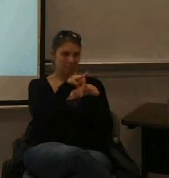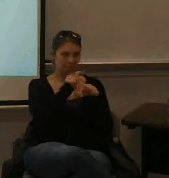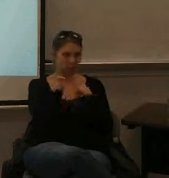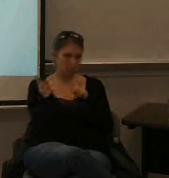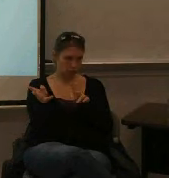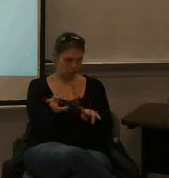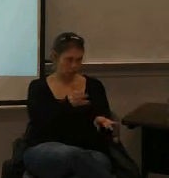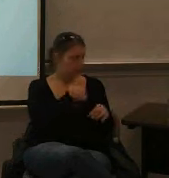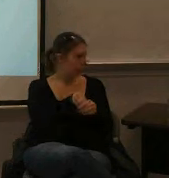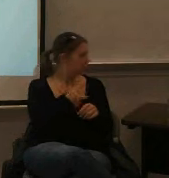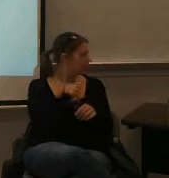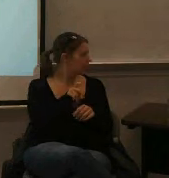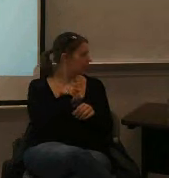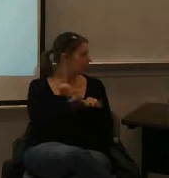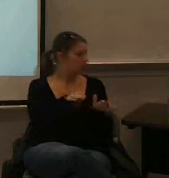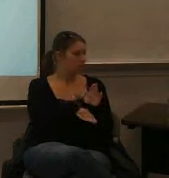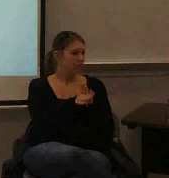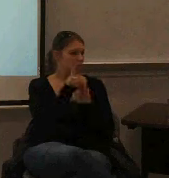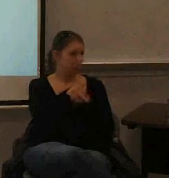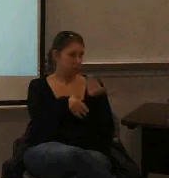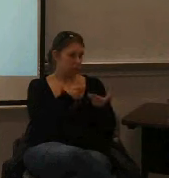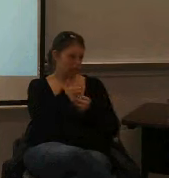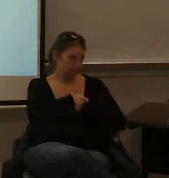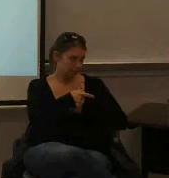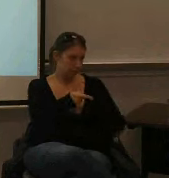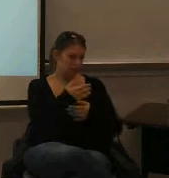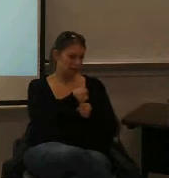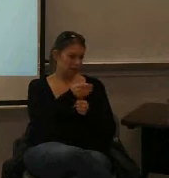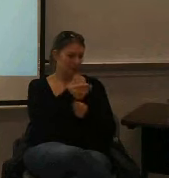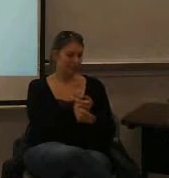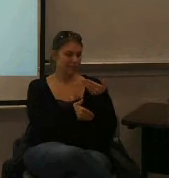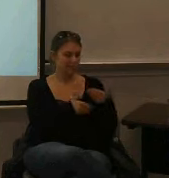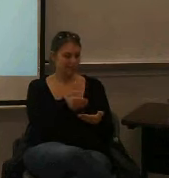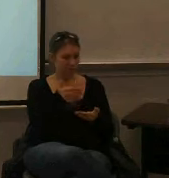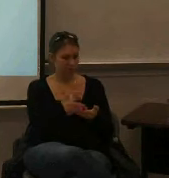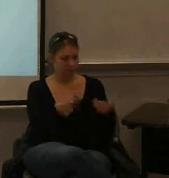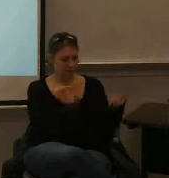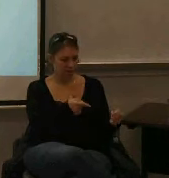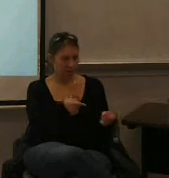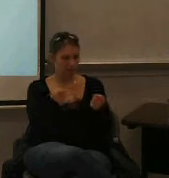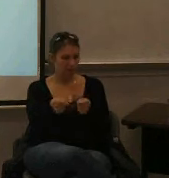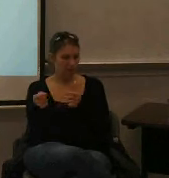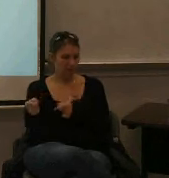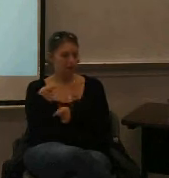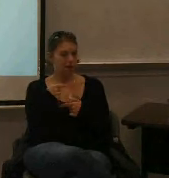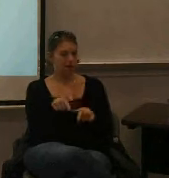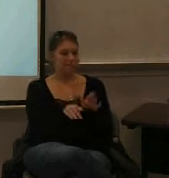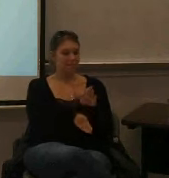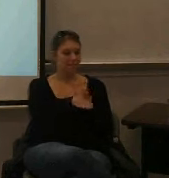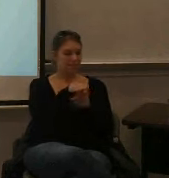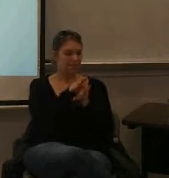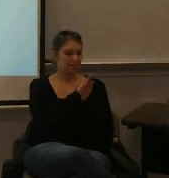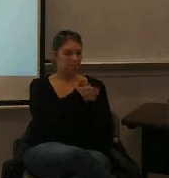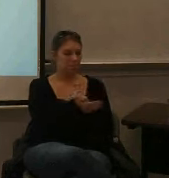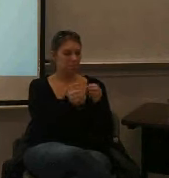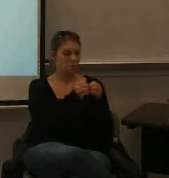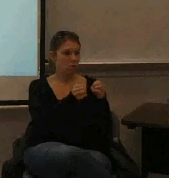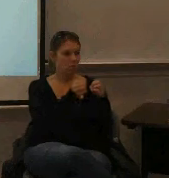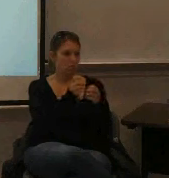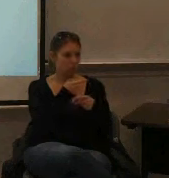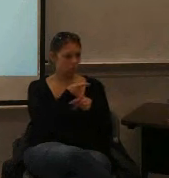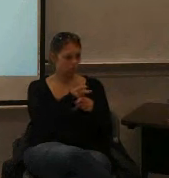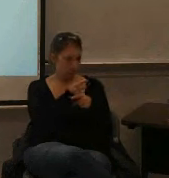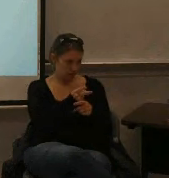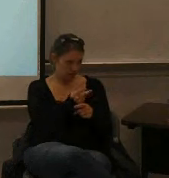wash into lakes, they do fill up over time, and you get this succession. And as they fill, they become more and more